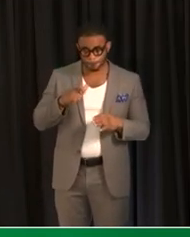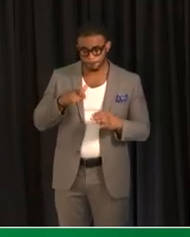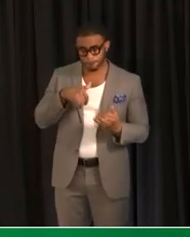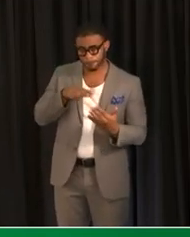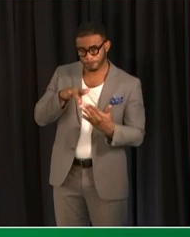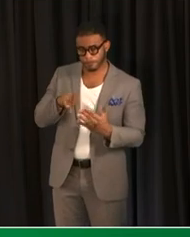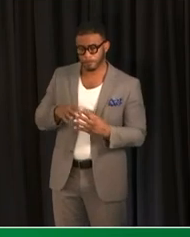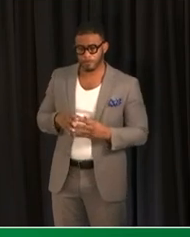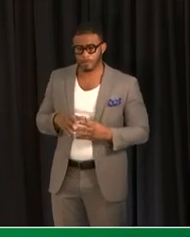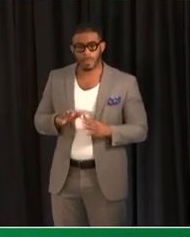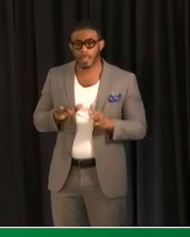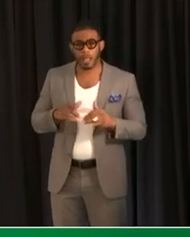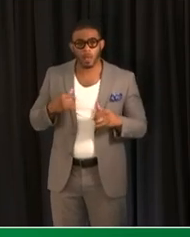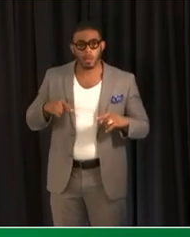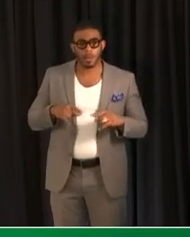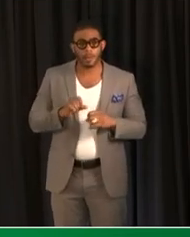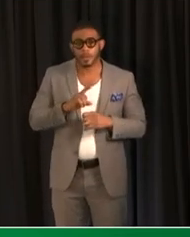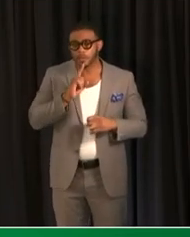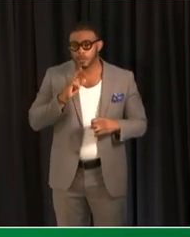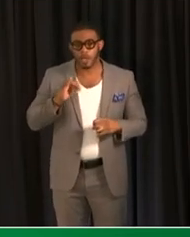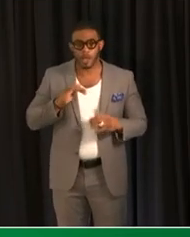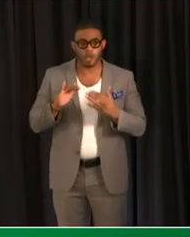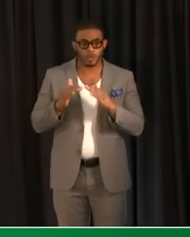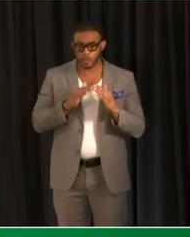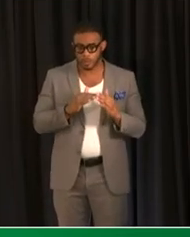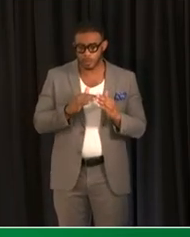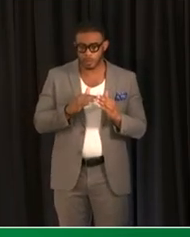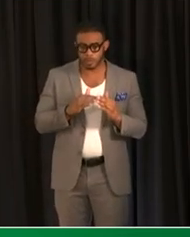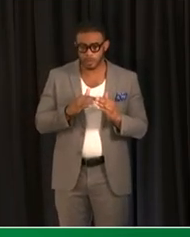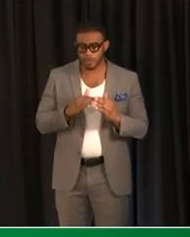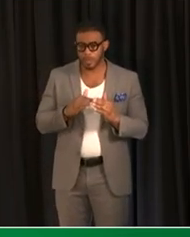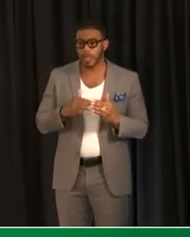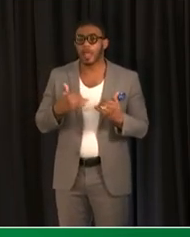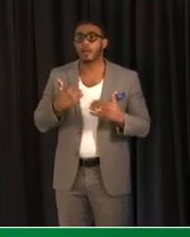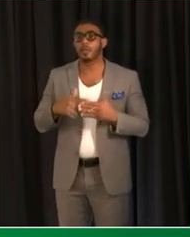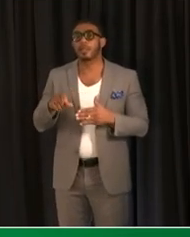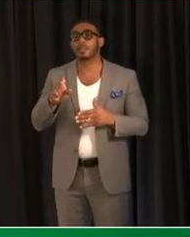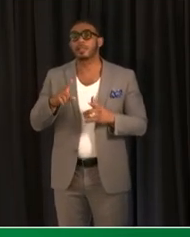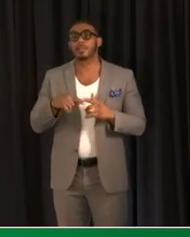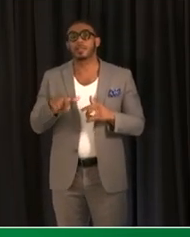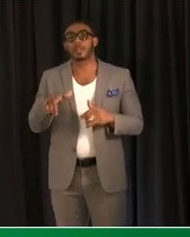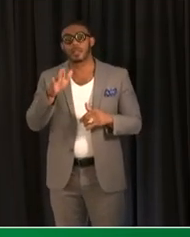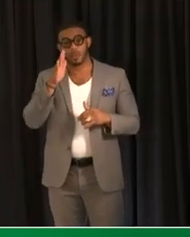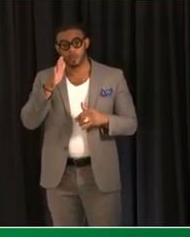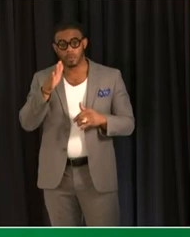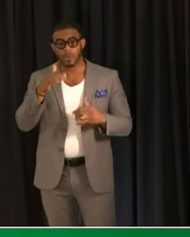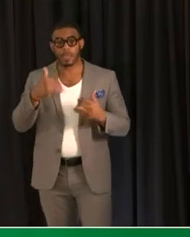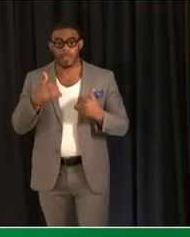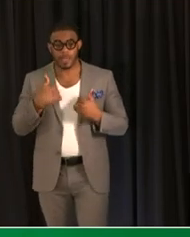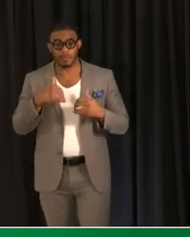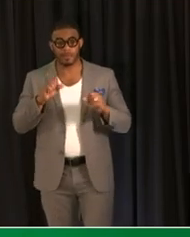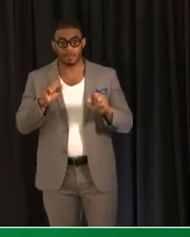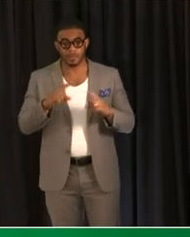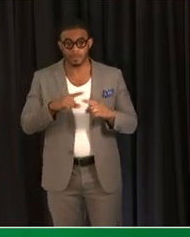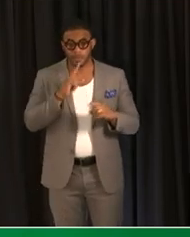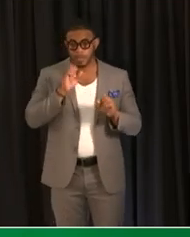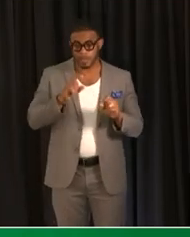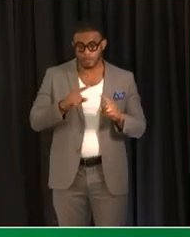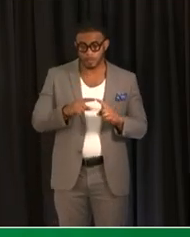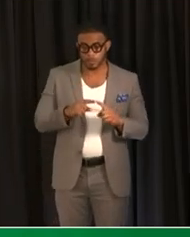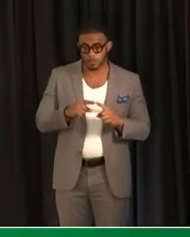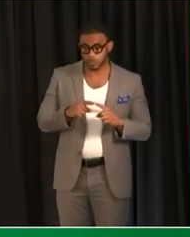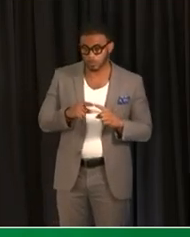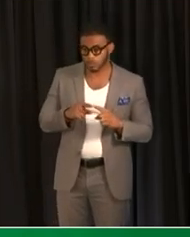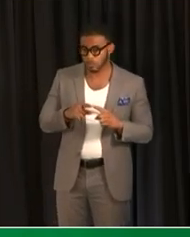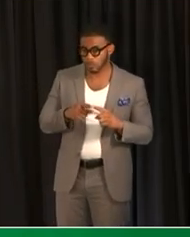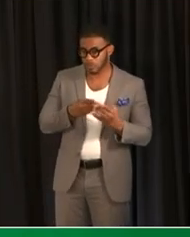way we have to approach it. How do we make sure that our community has what they need so that they will have the ability to be